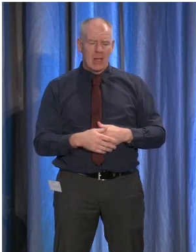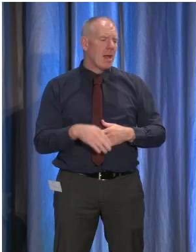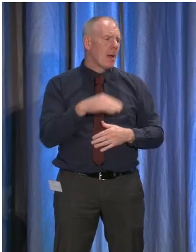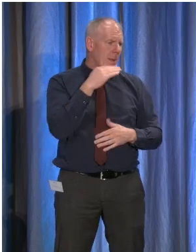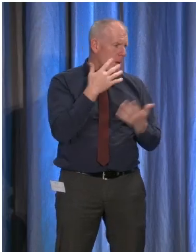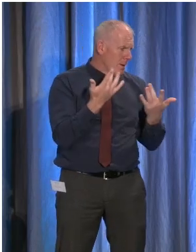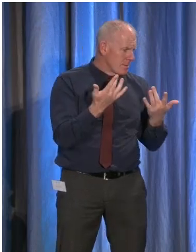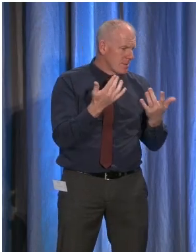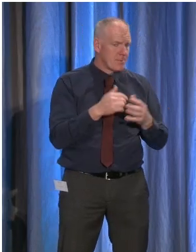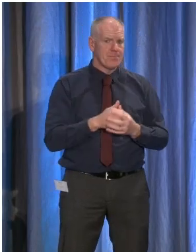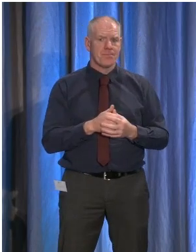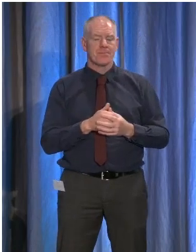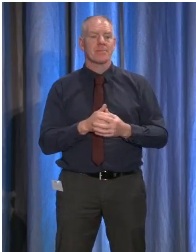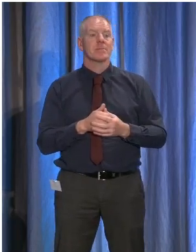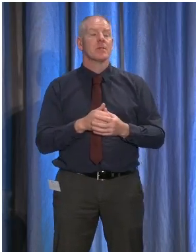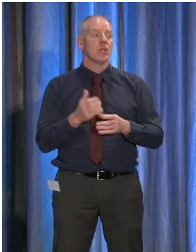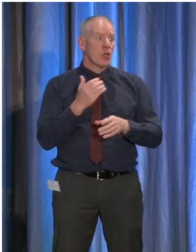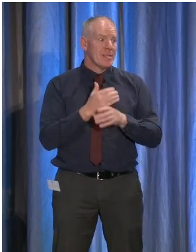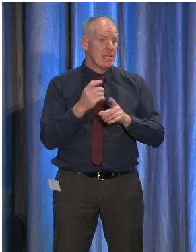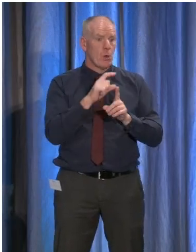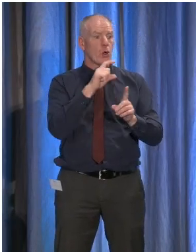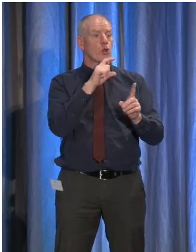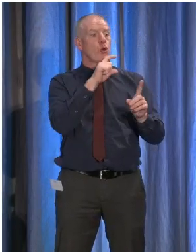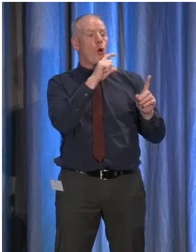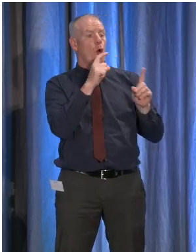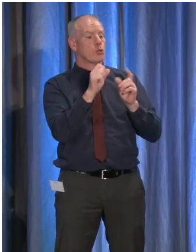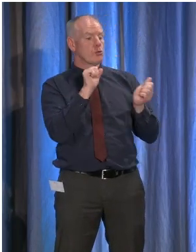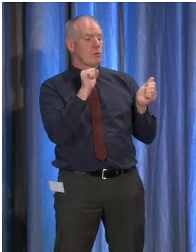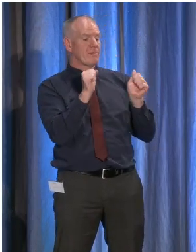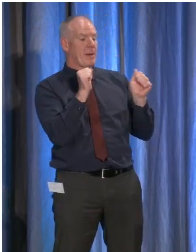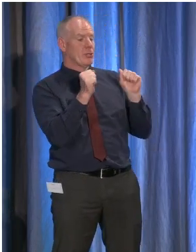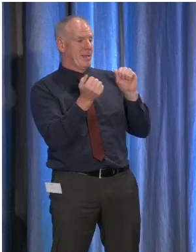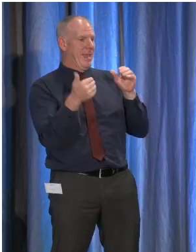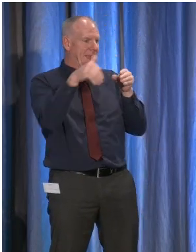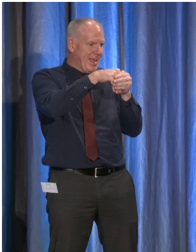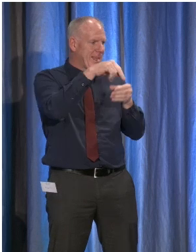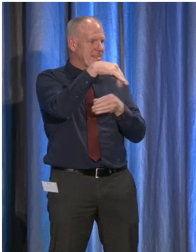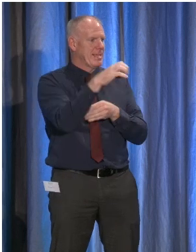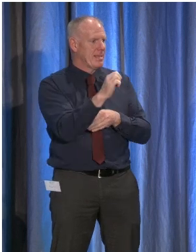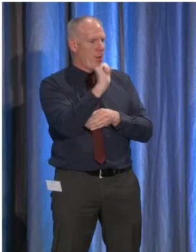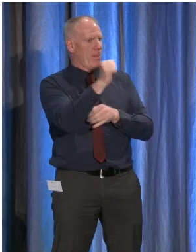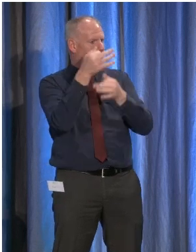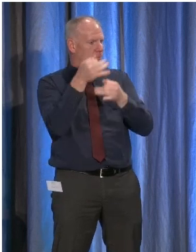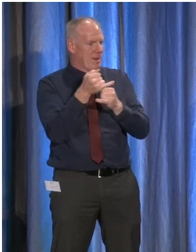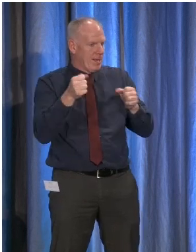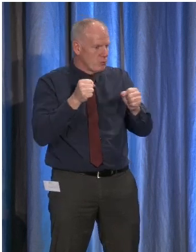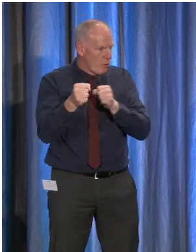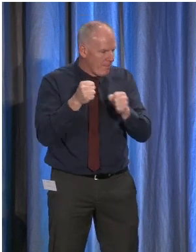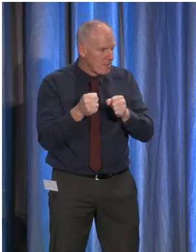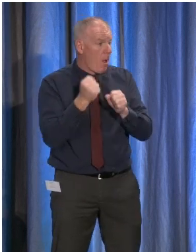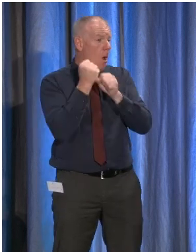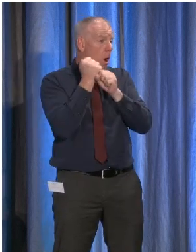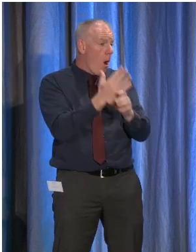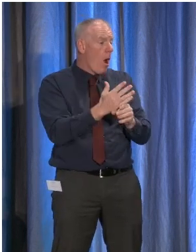yes, this does mean continuing cultural transformation for the NCSE, its frontline services, all